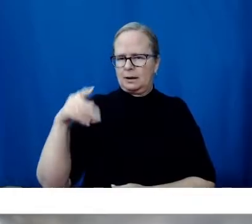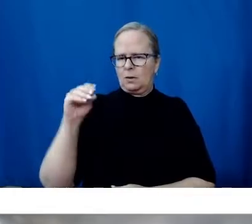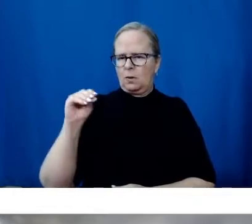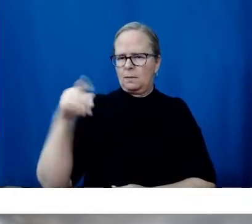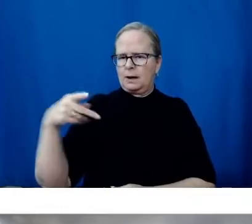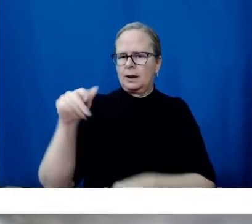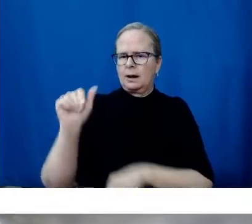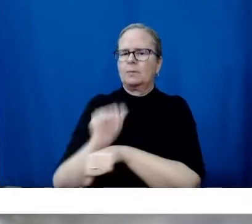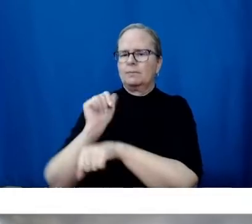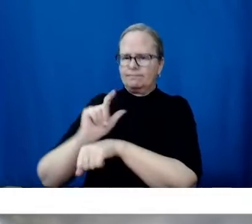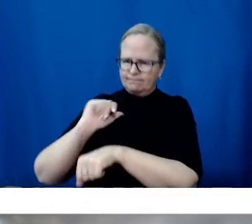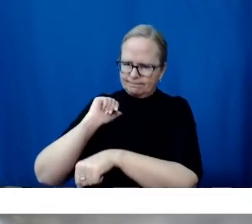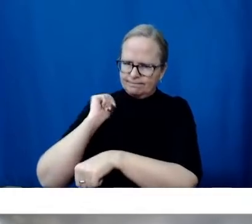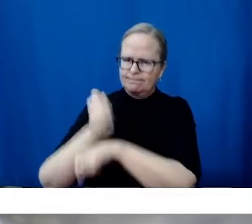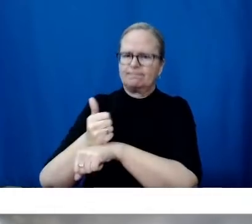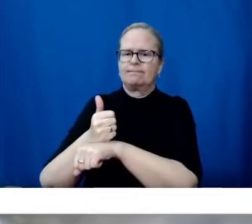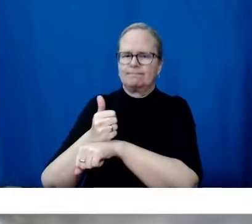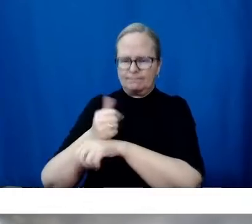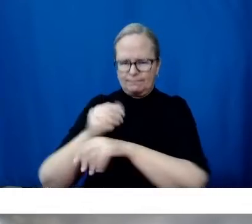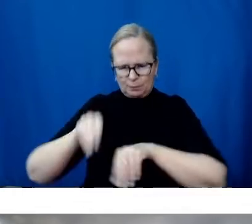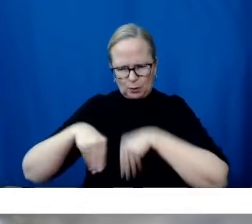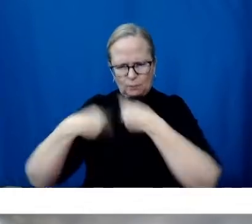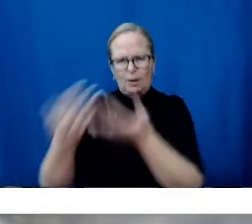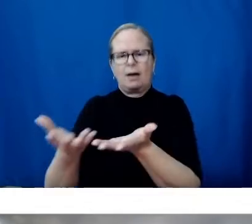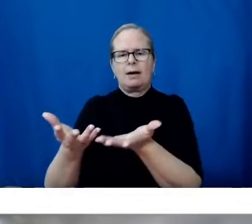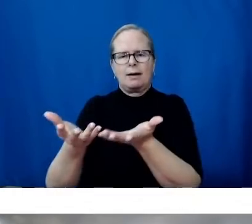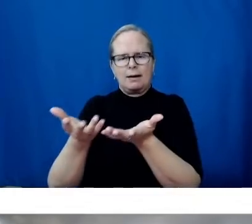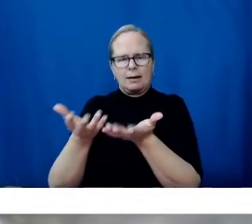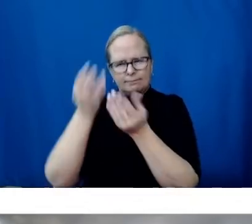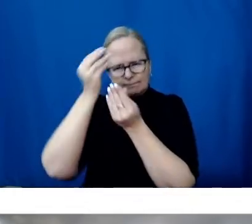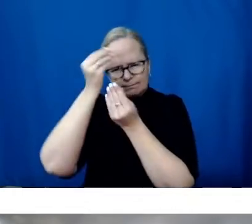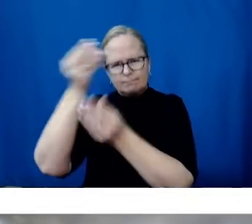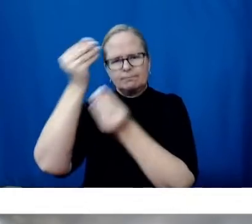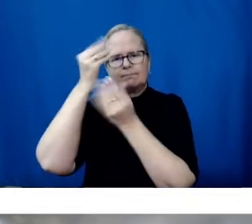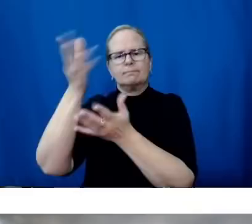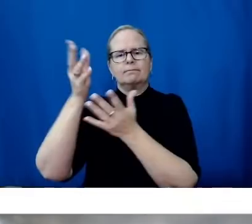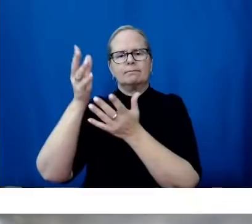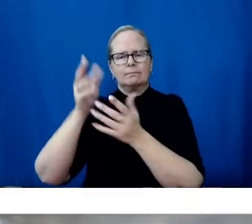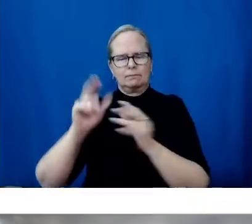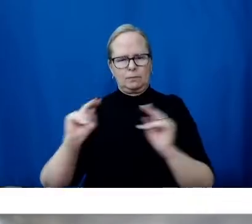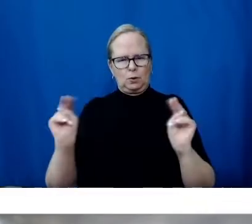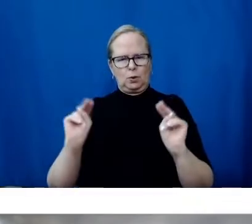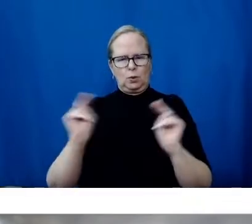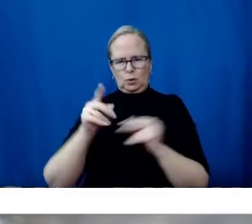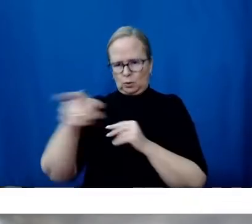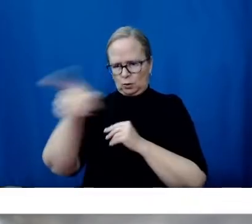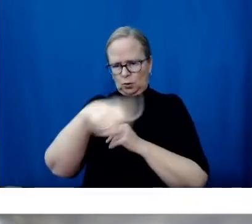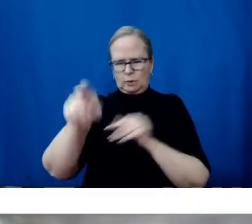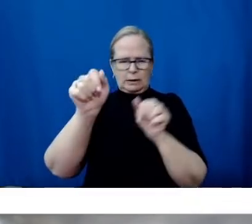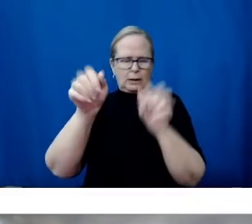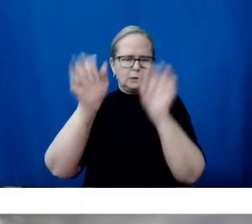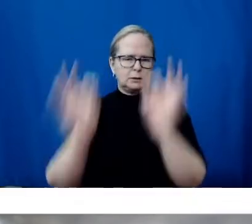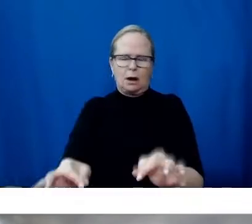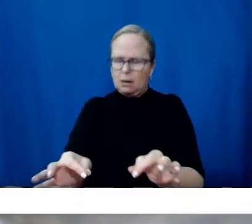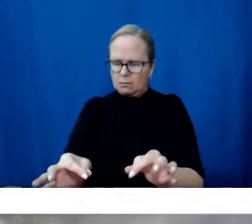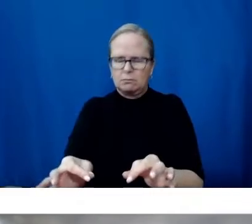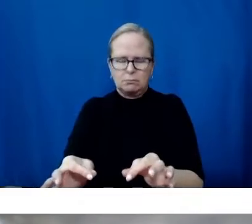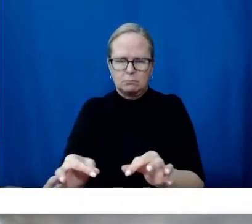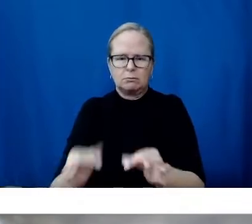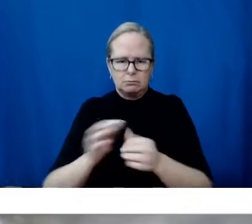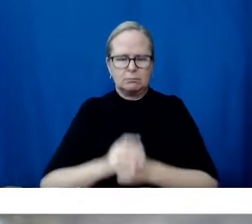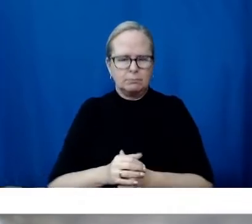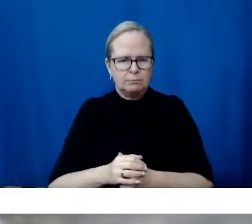can continue to provide unbiased, unpolitical information to the public so that they can make good